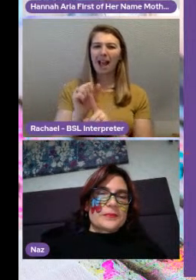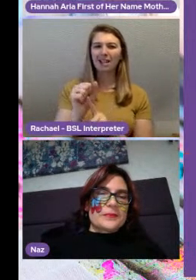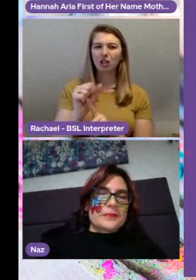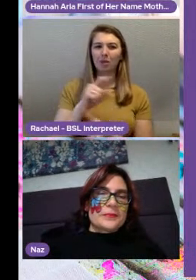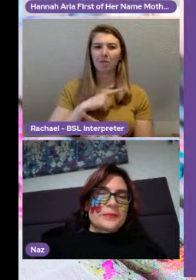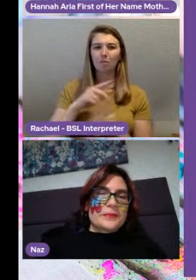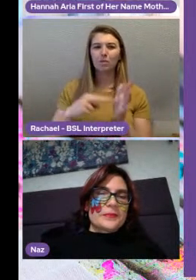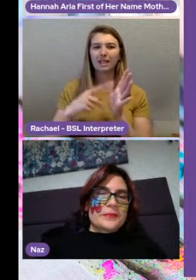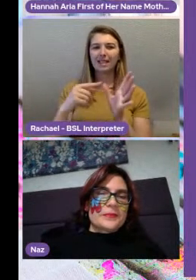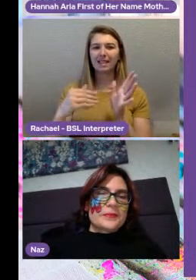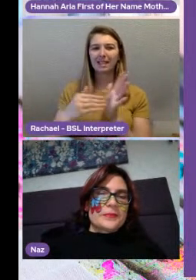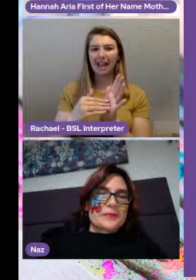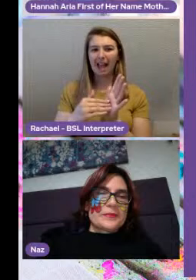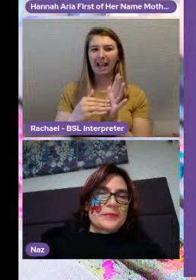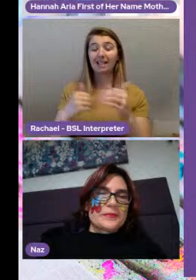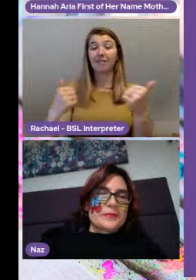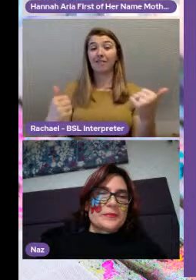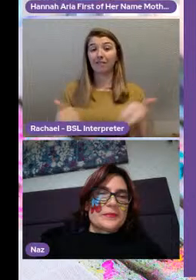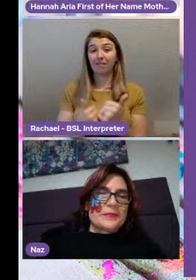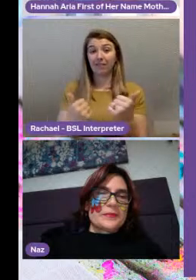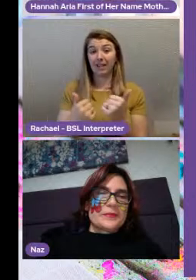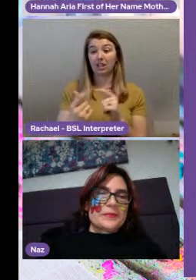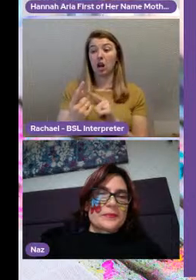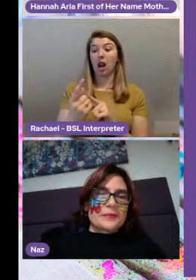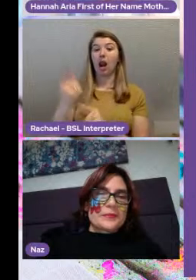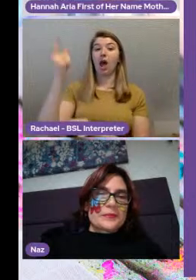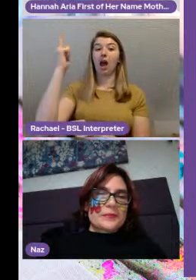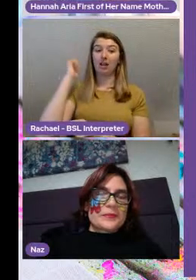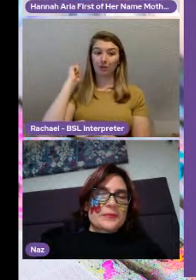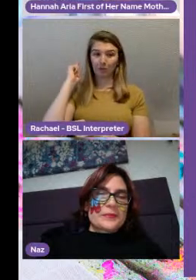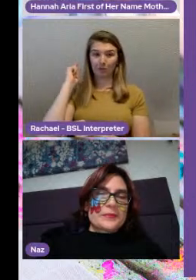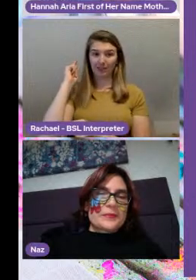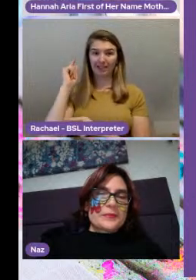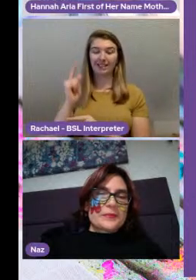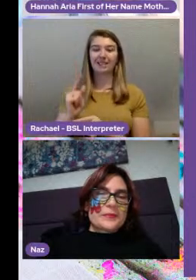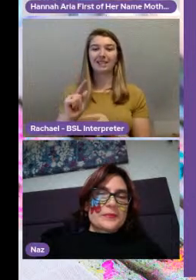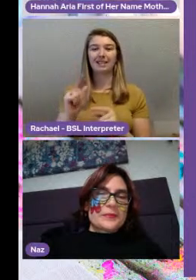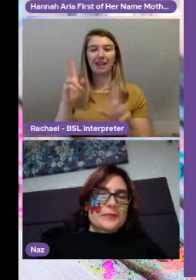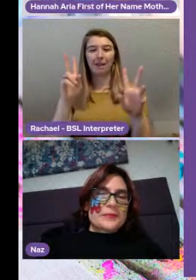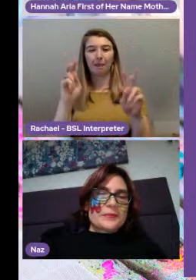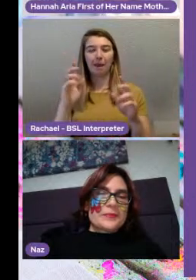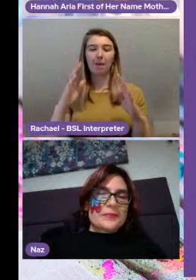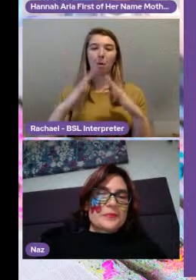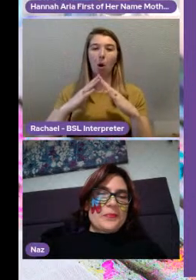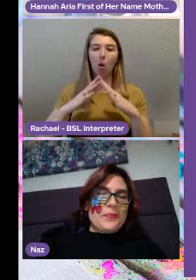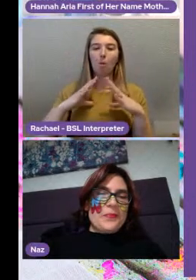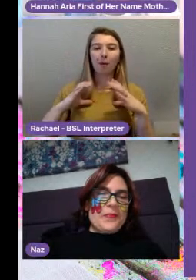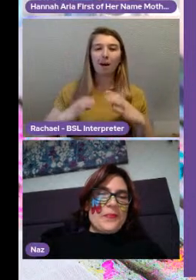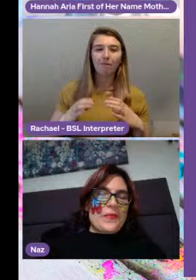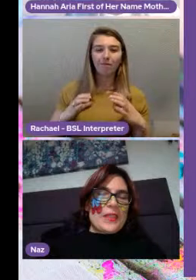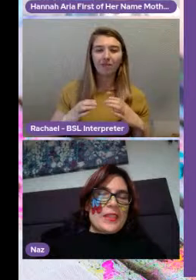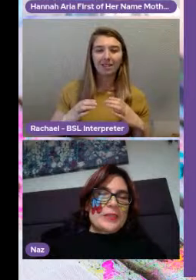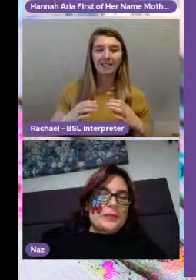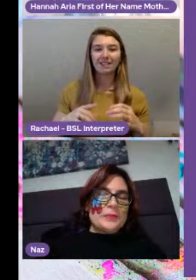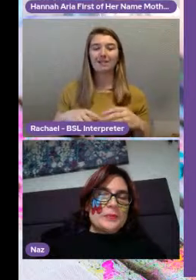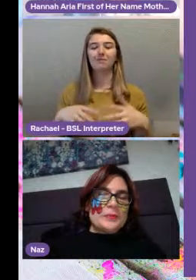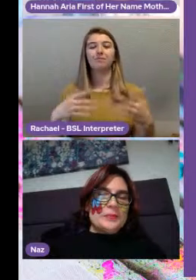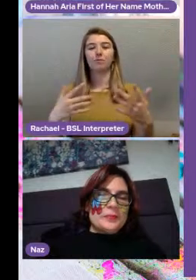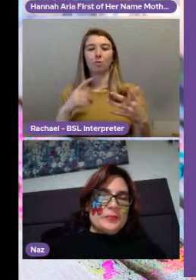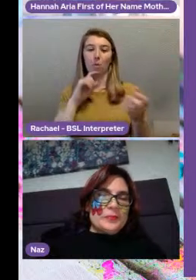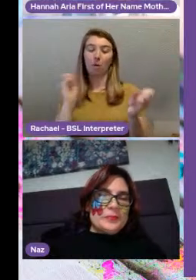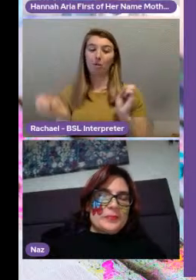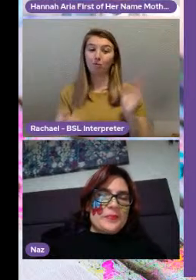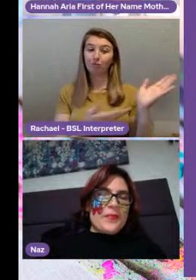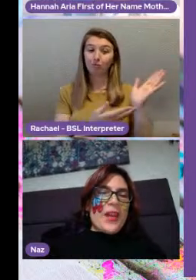has completed her project from the week before, which is on the theme of home comforts. So let's have a quick look.